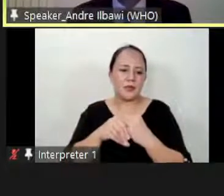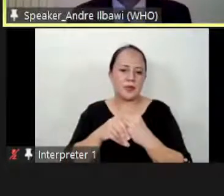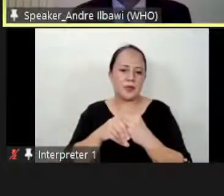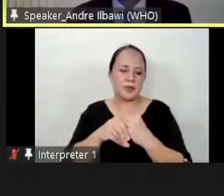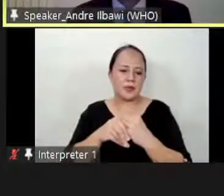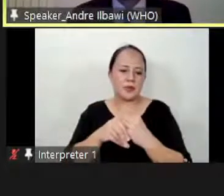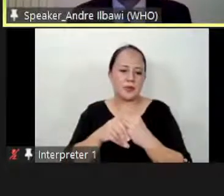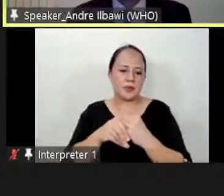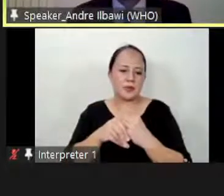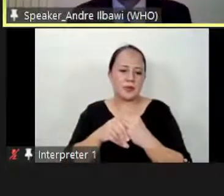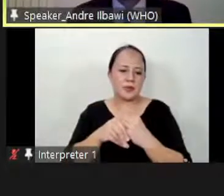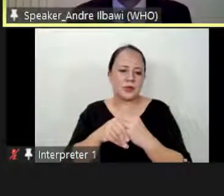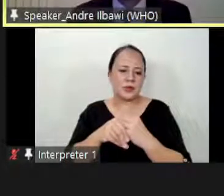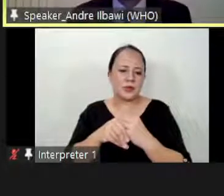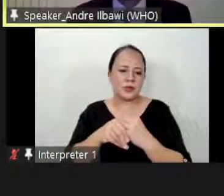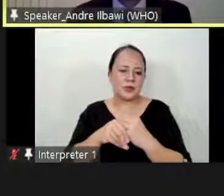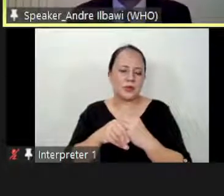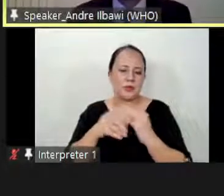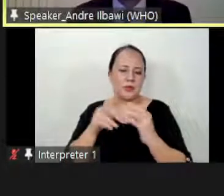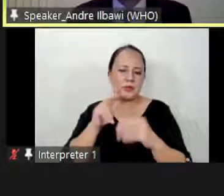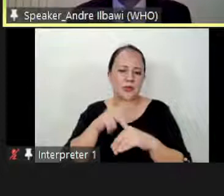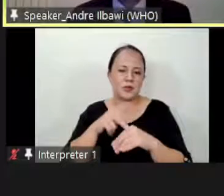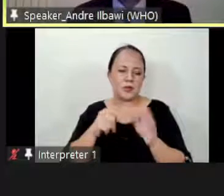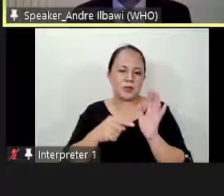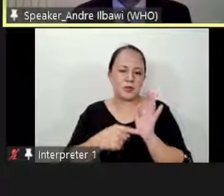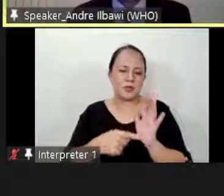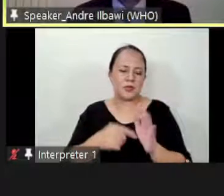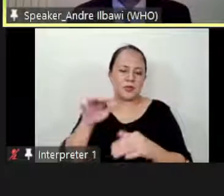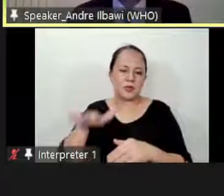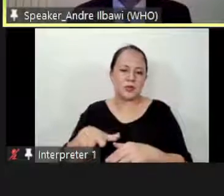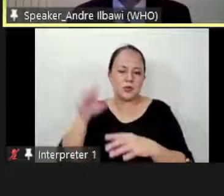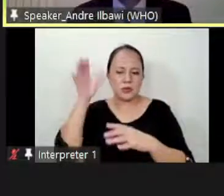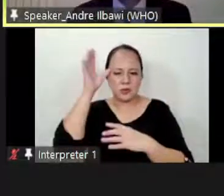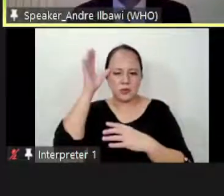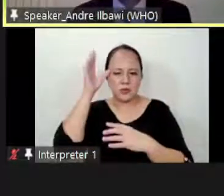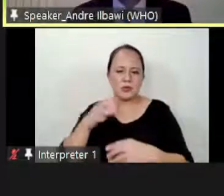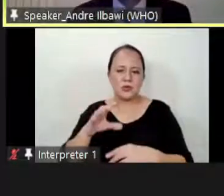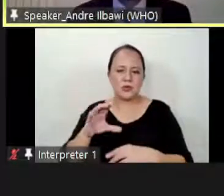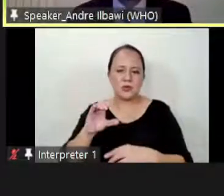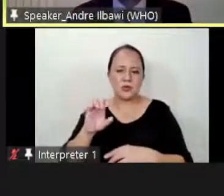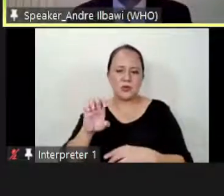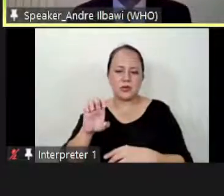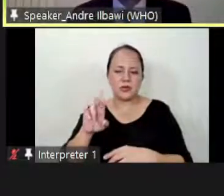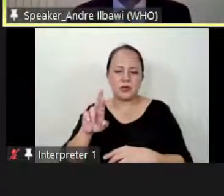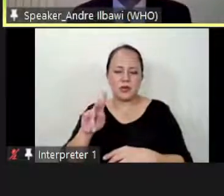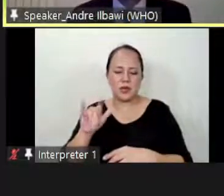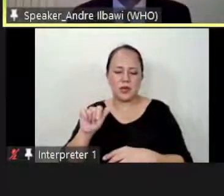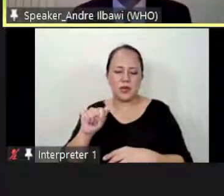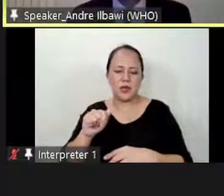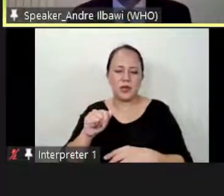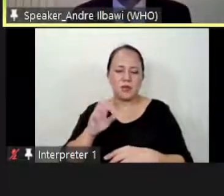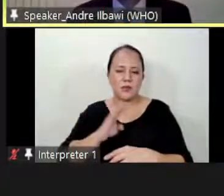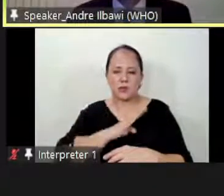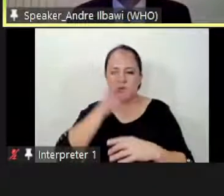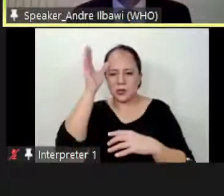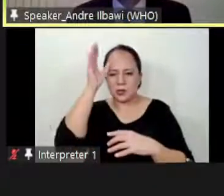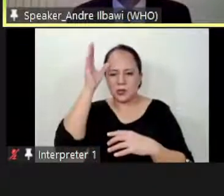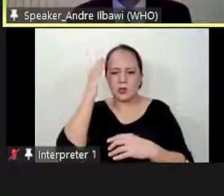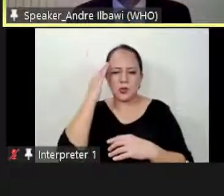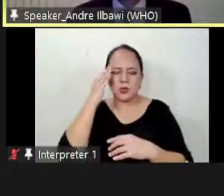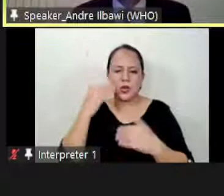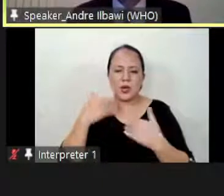for the leadership that the Philippines has shown in childhood cancer, cervical cancer, and breast cancer. We're very pleased also to know that our